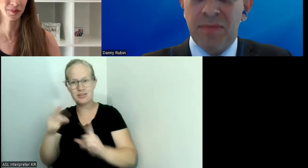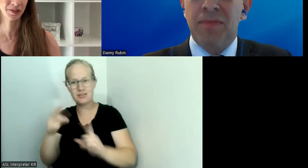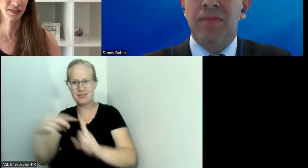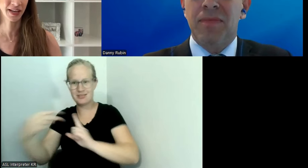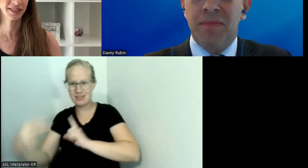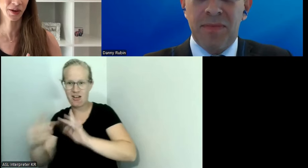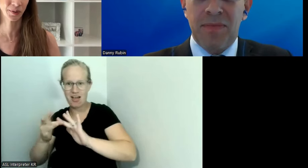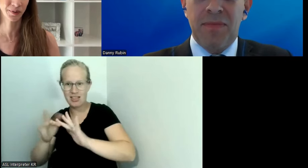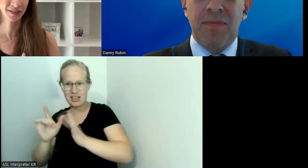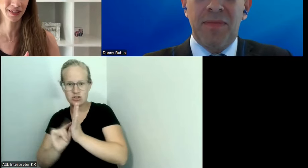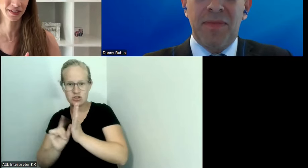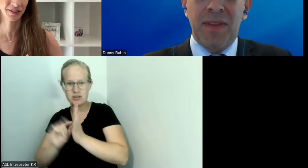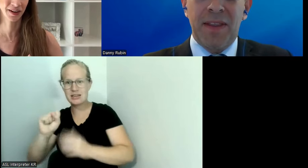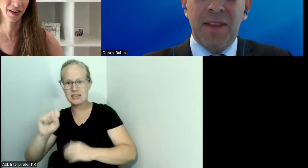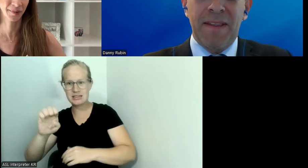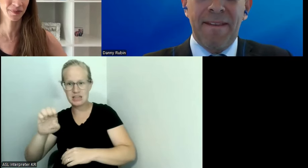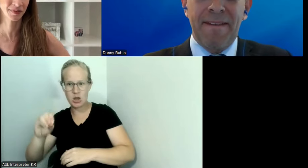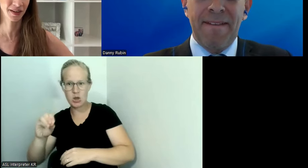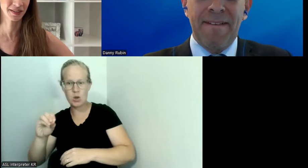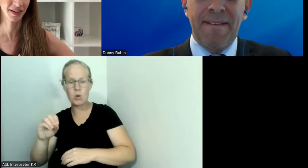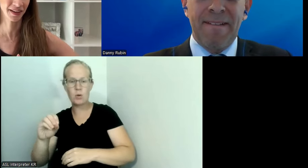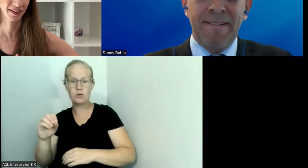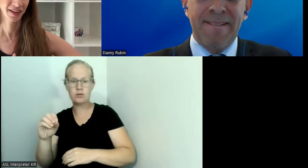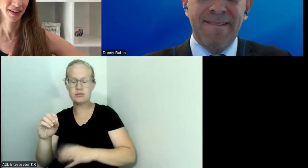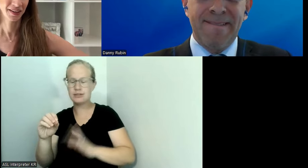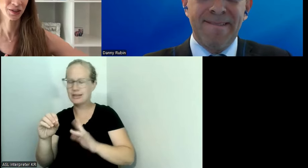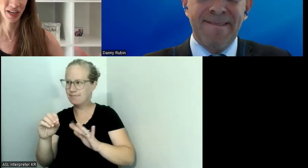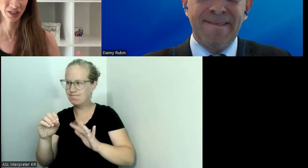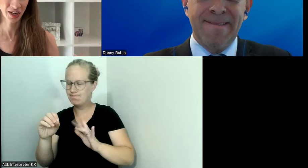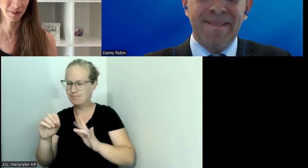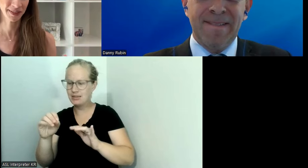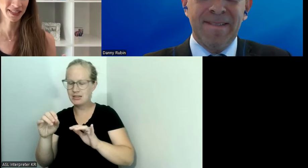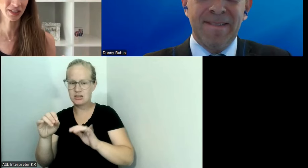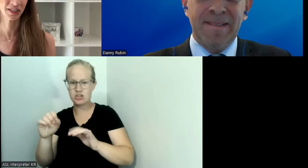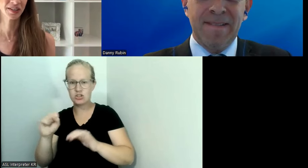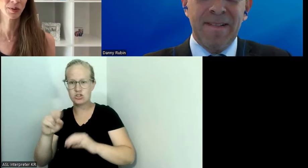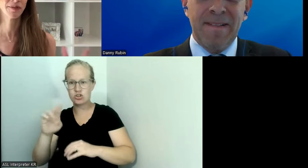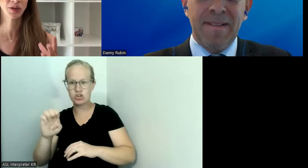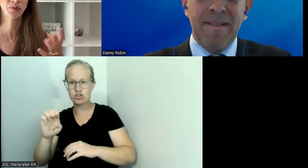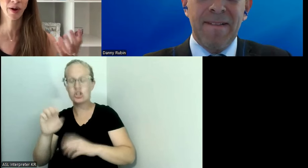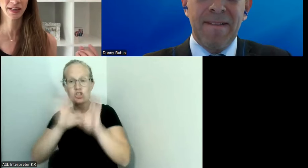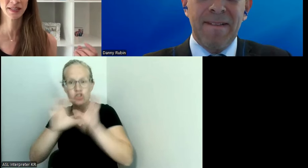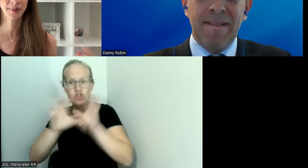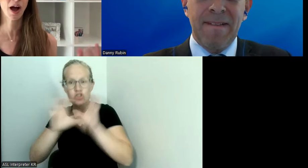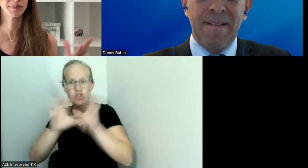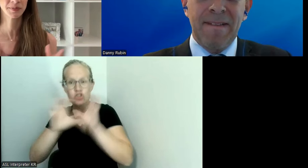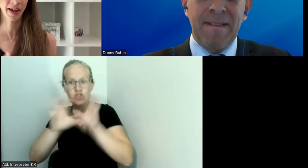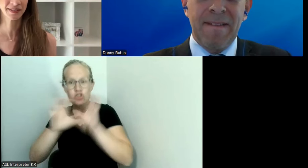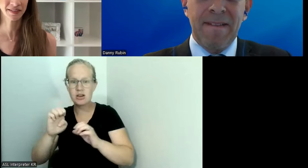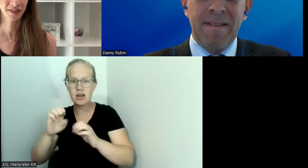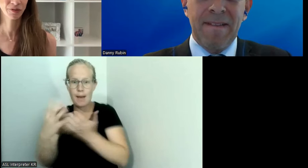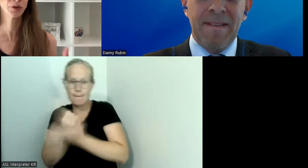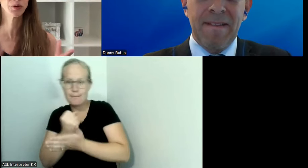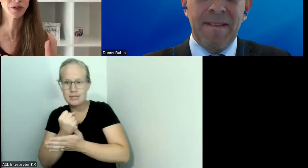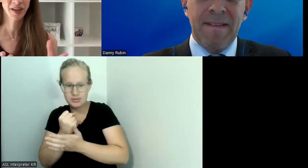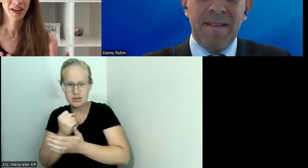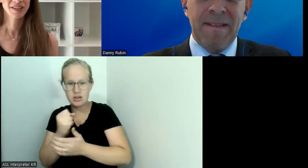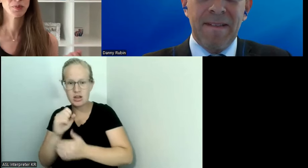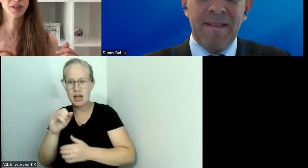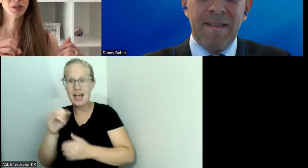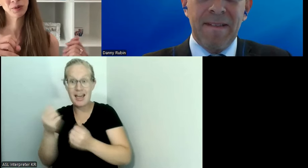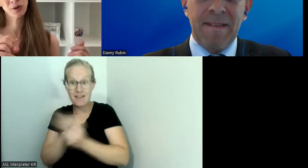journalism, which is SEO. It's standard. Um, it's a search engine optimization. So everything you write needs to be optimized for